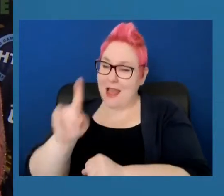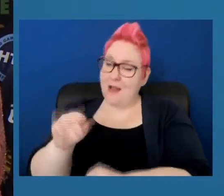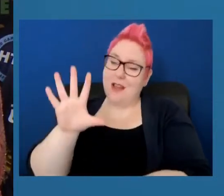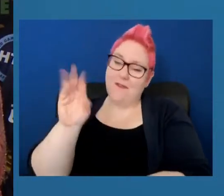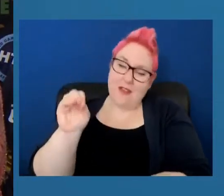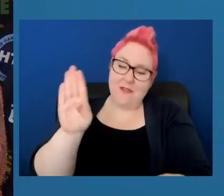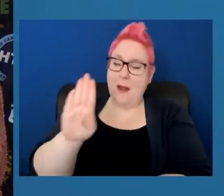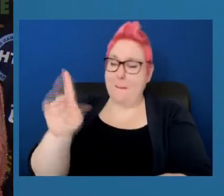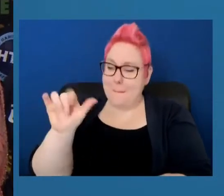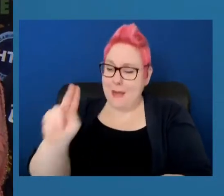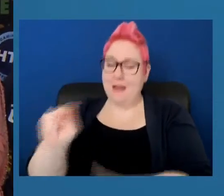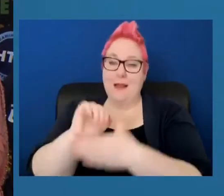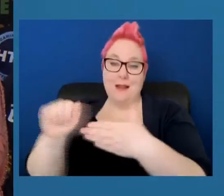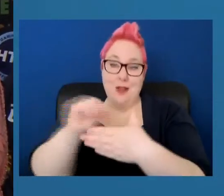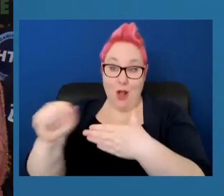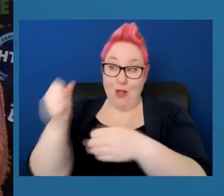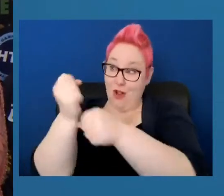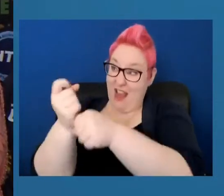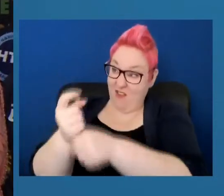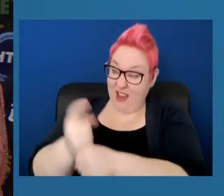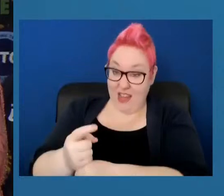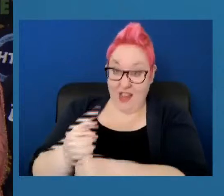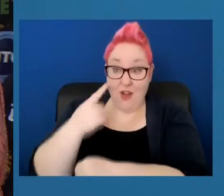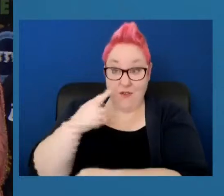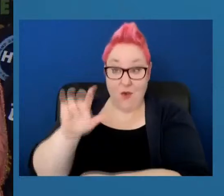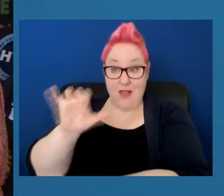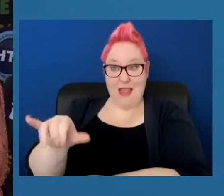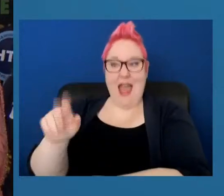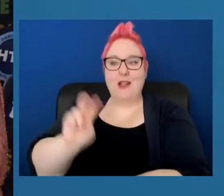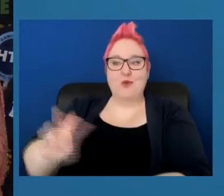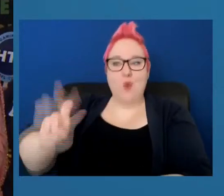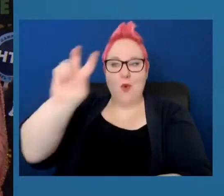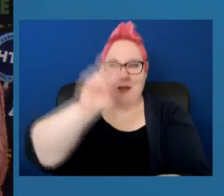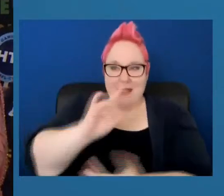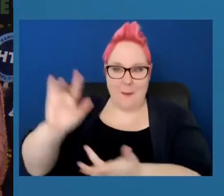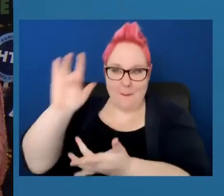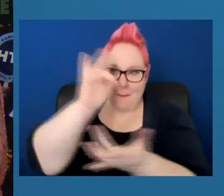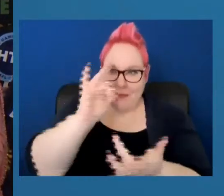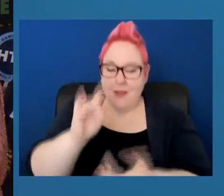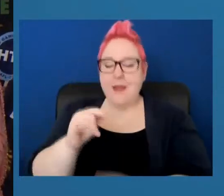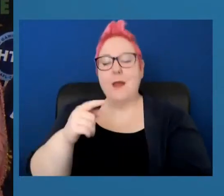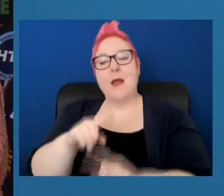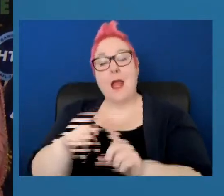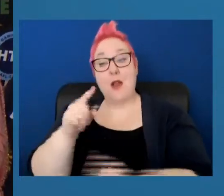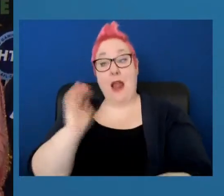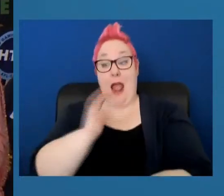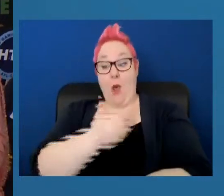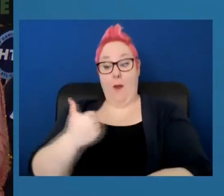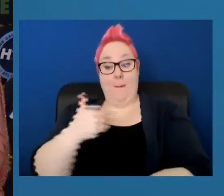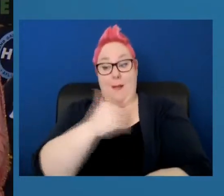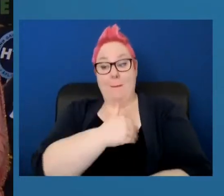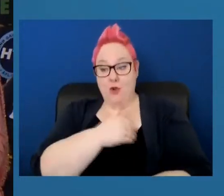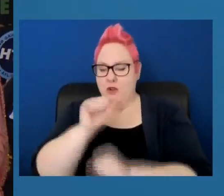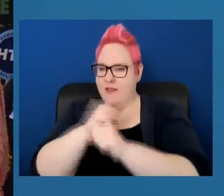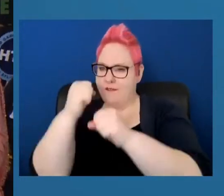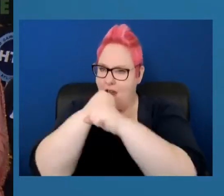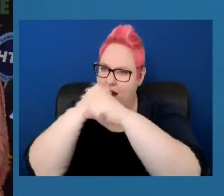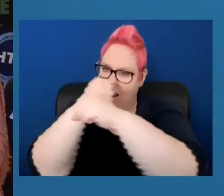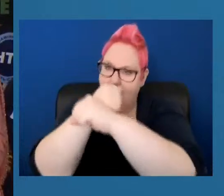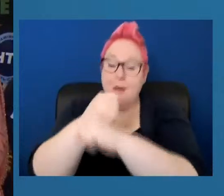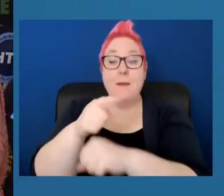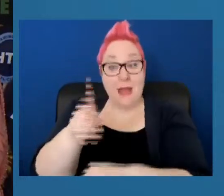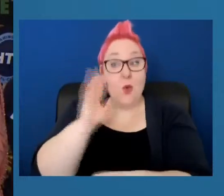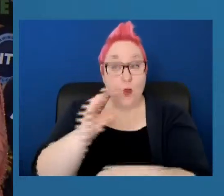tourism. Our members work really hard, but they will fight even harder to get what's coming to them. And so we